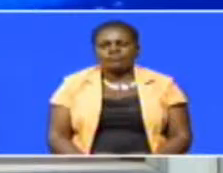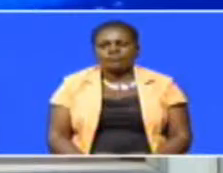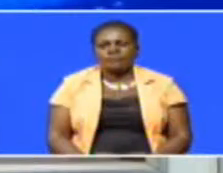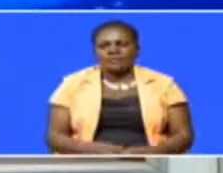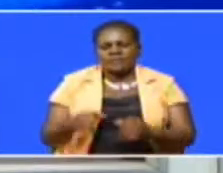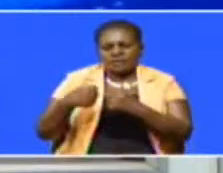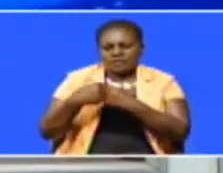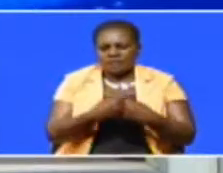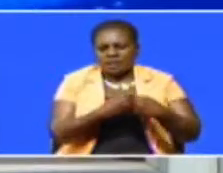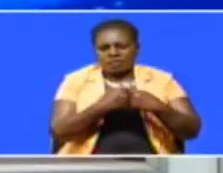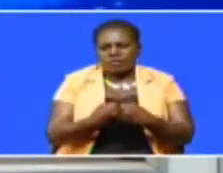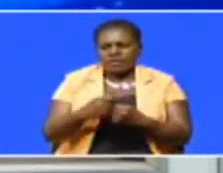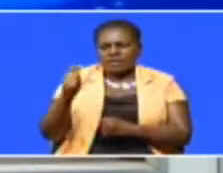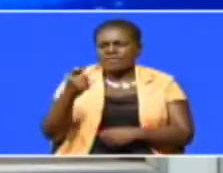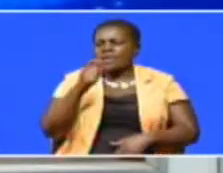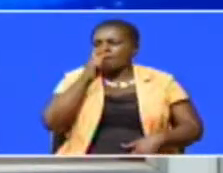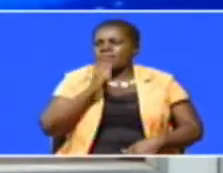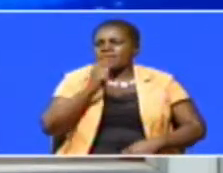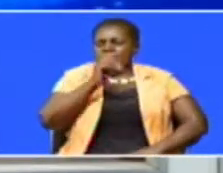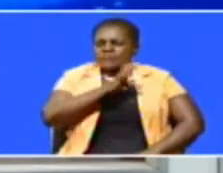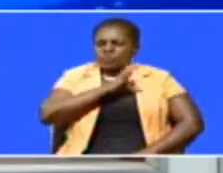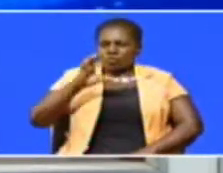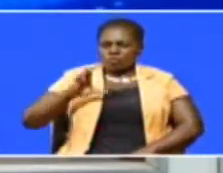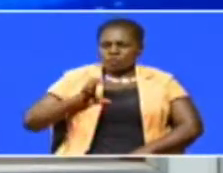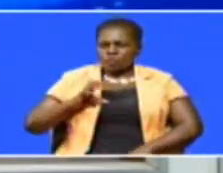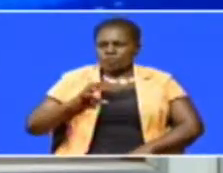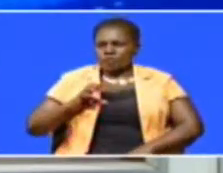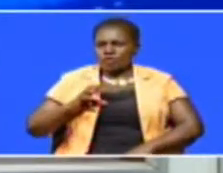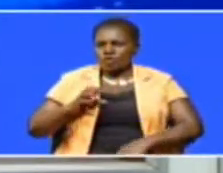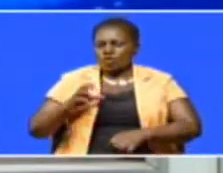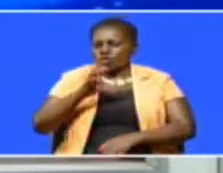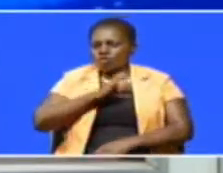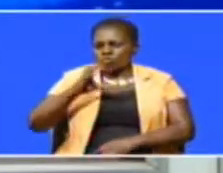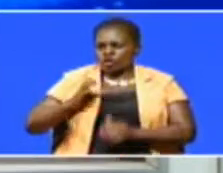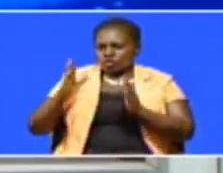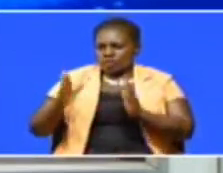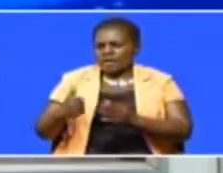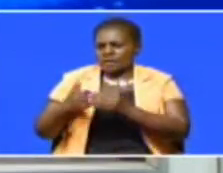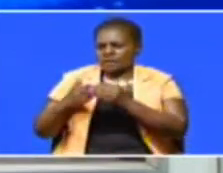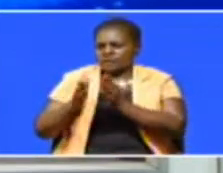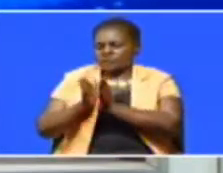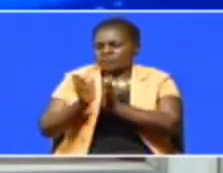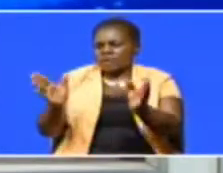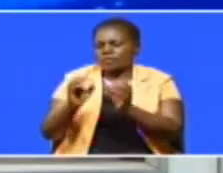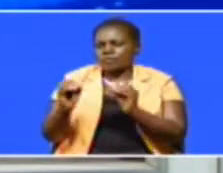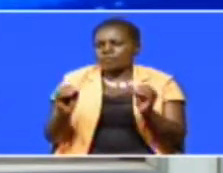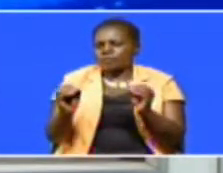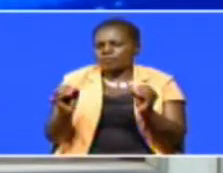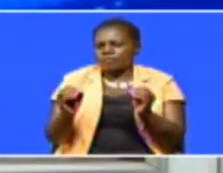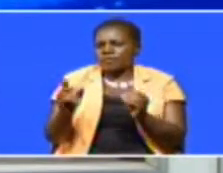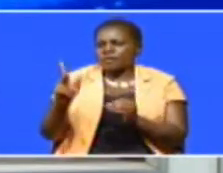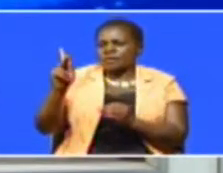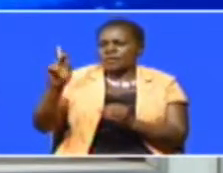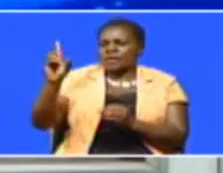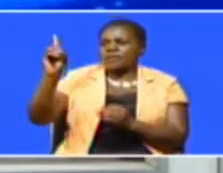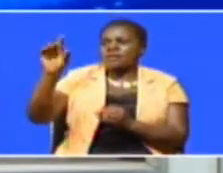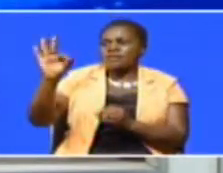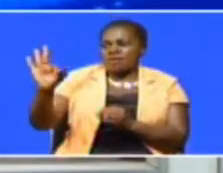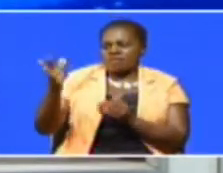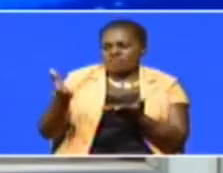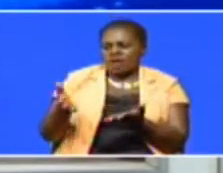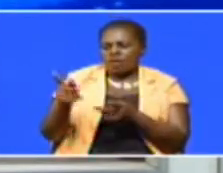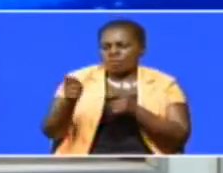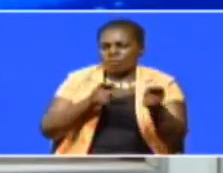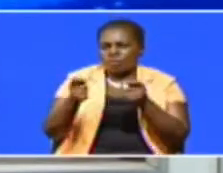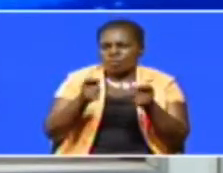The struggling Kenya Meat Commission will cease to be managed by the Commissioner General and transition into full management by the Kenya military. This is